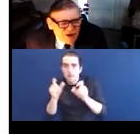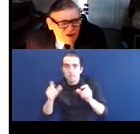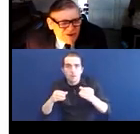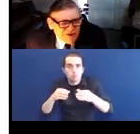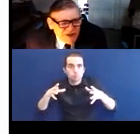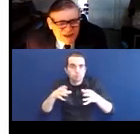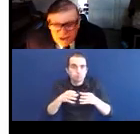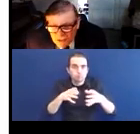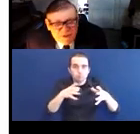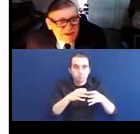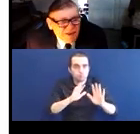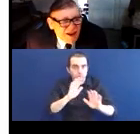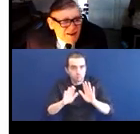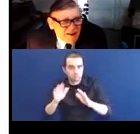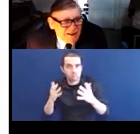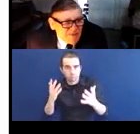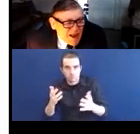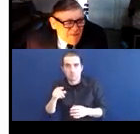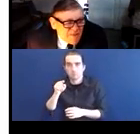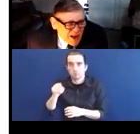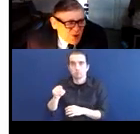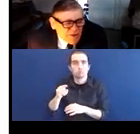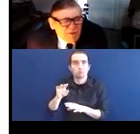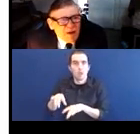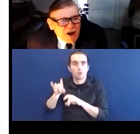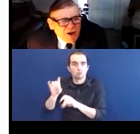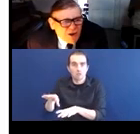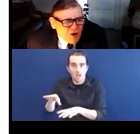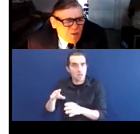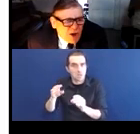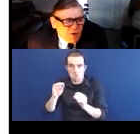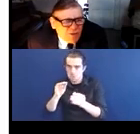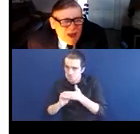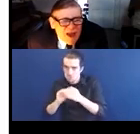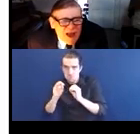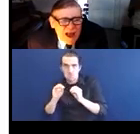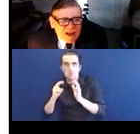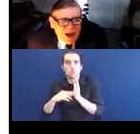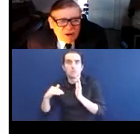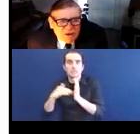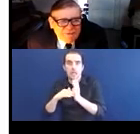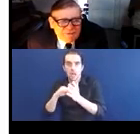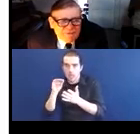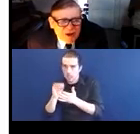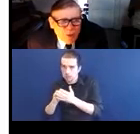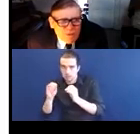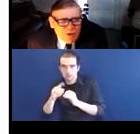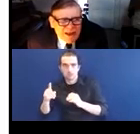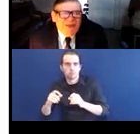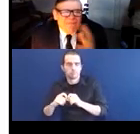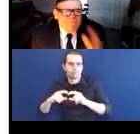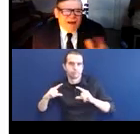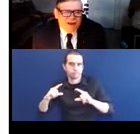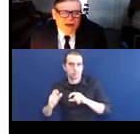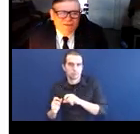including Australia, New Zealand, and all the Pacific Islands, nearly all of whom are part of the Commonwealth. So when we